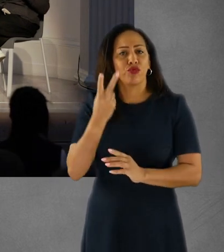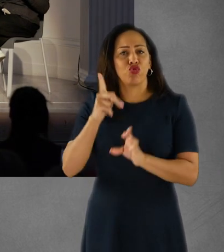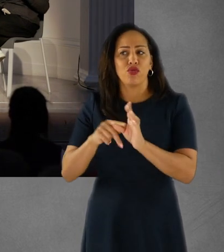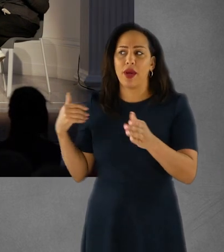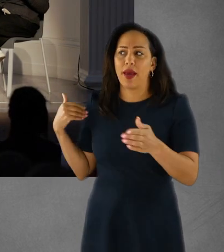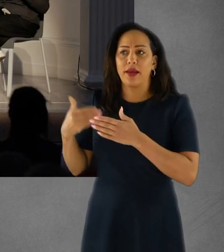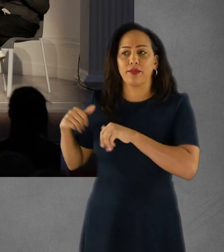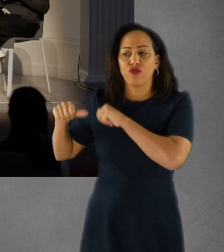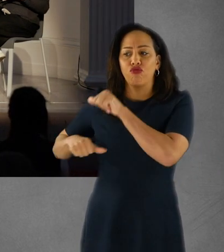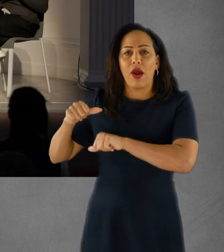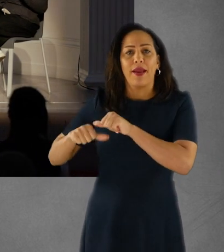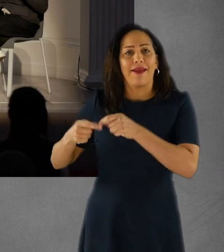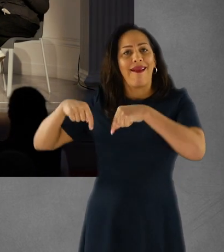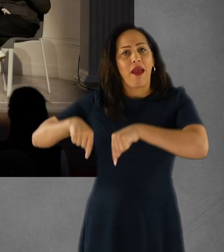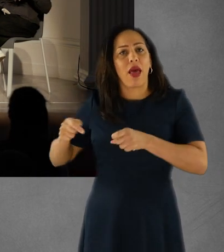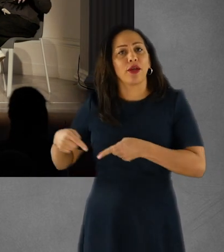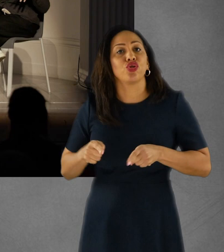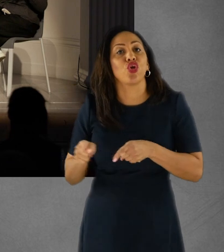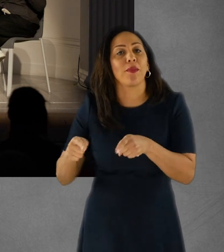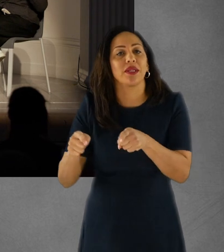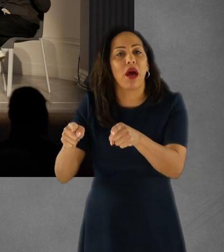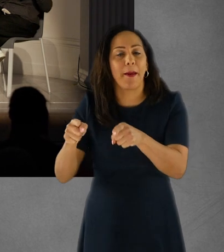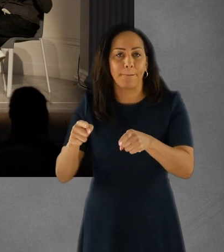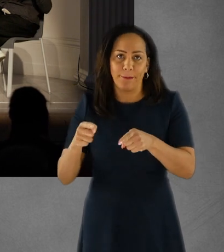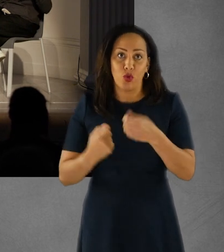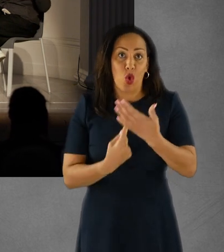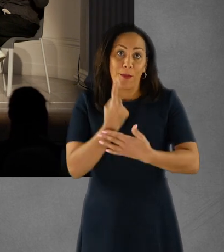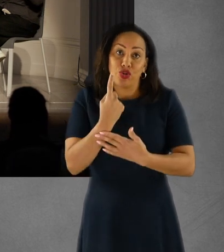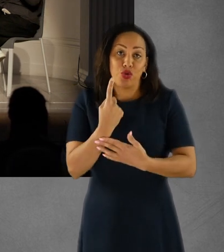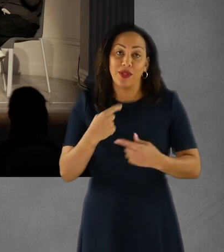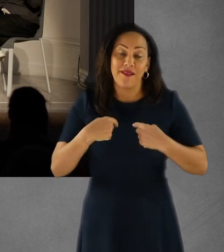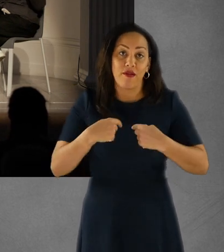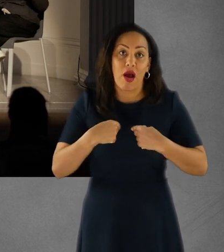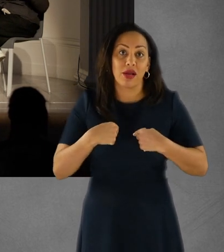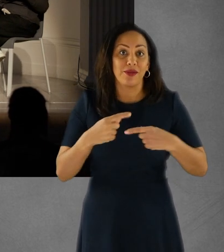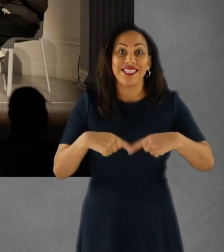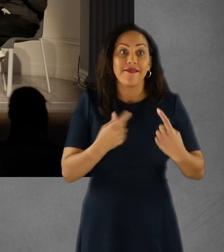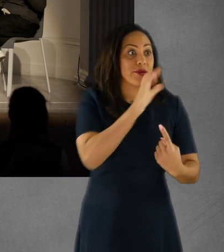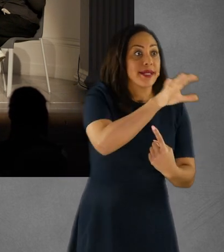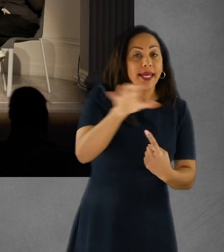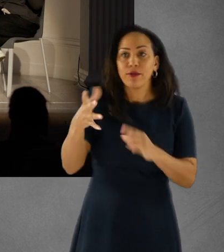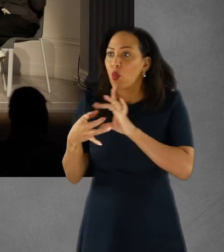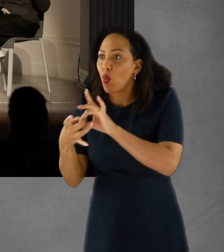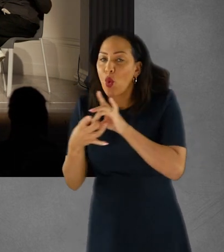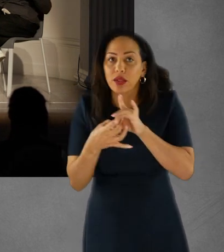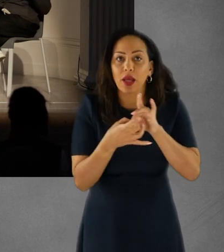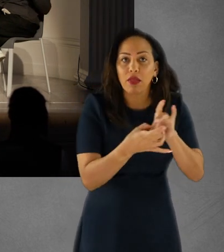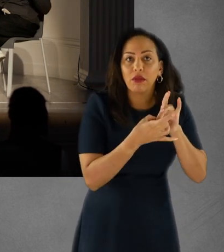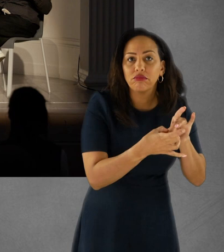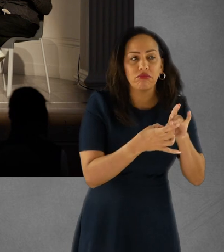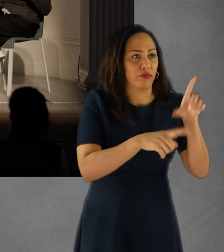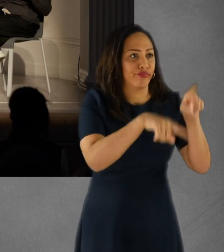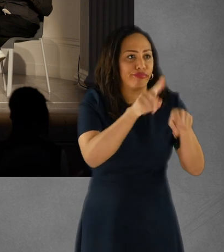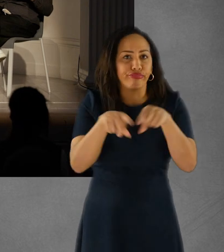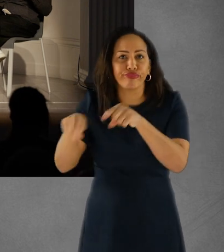of years now at the Serpentine. And it's been an opportunity for us to work together across teams with a real variety of